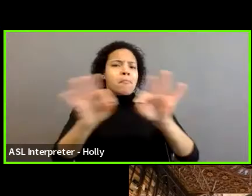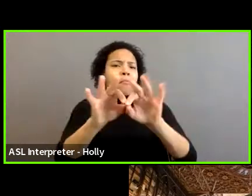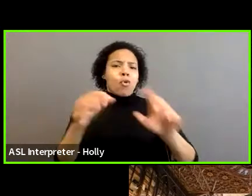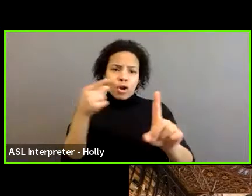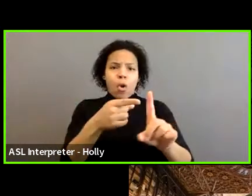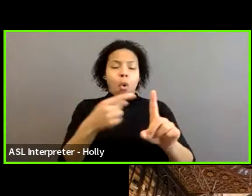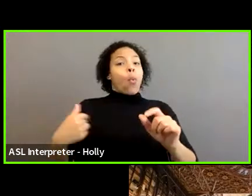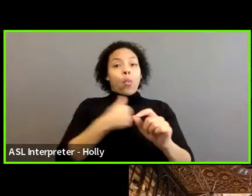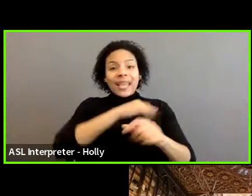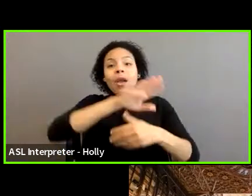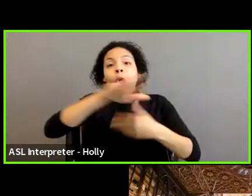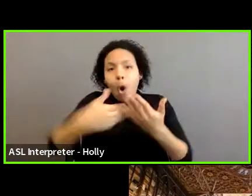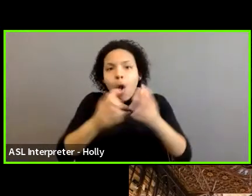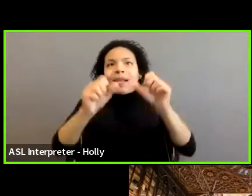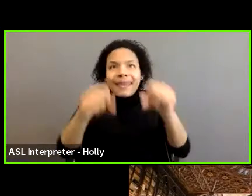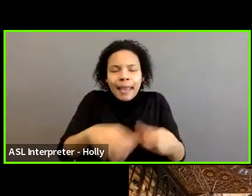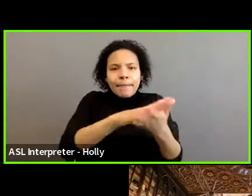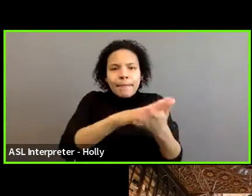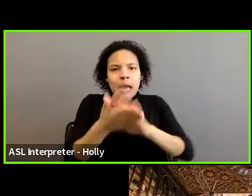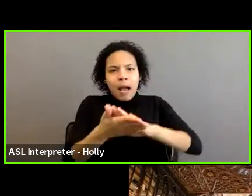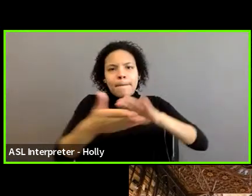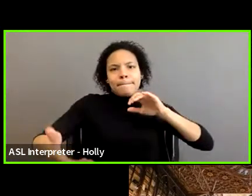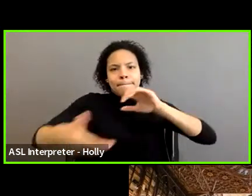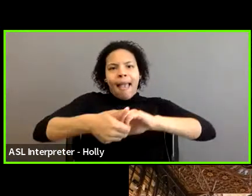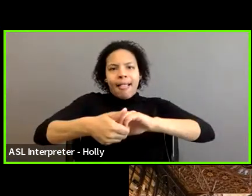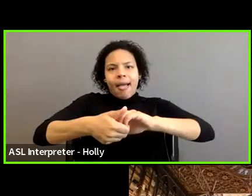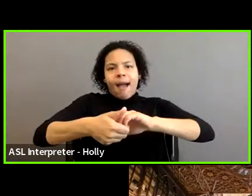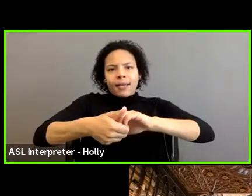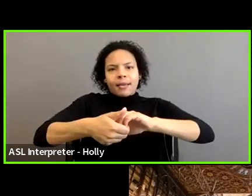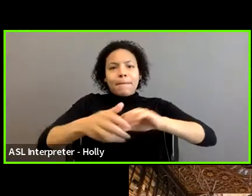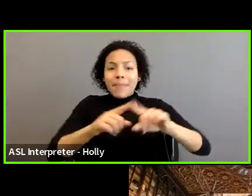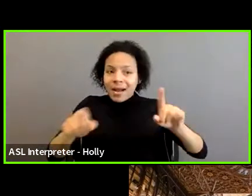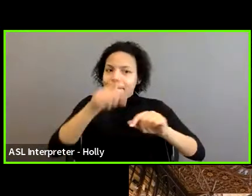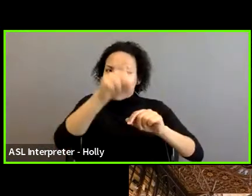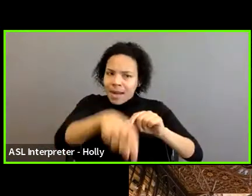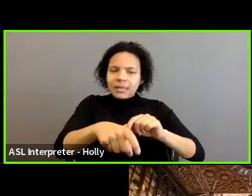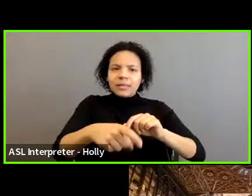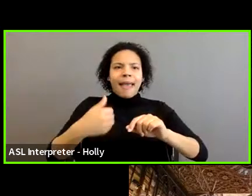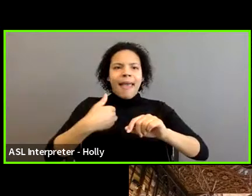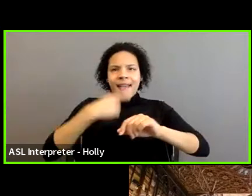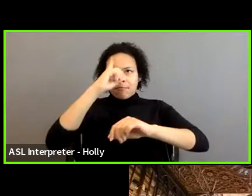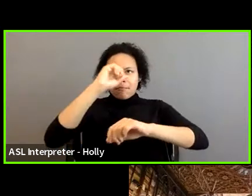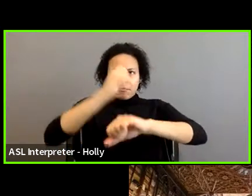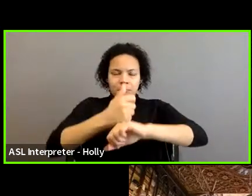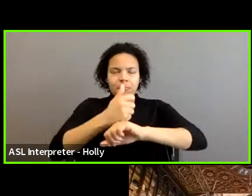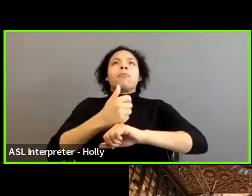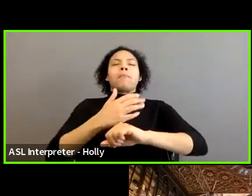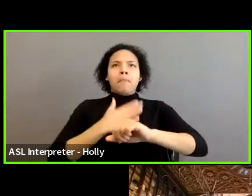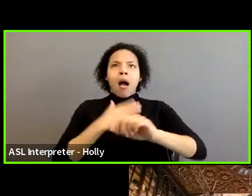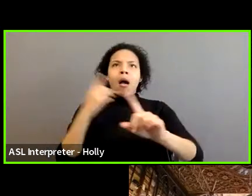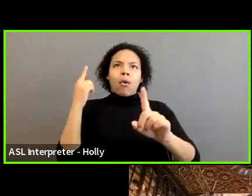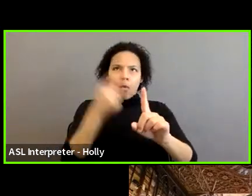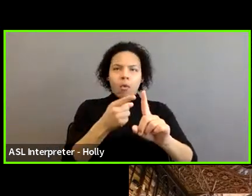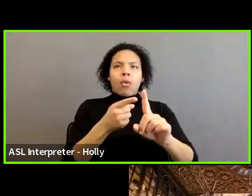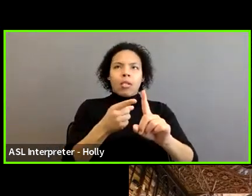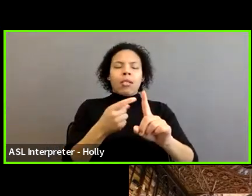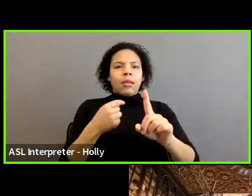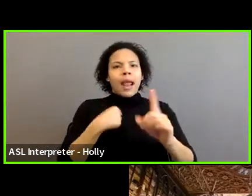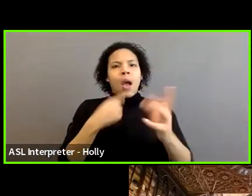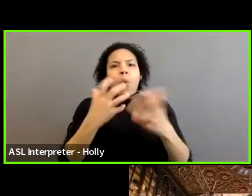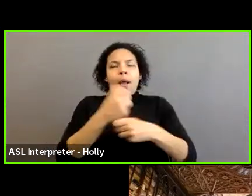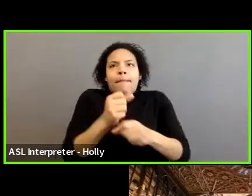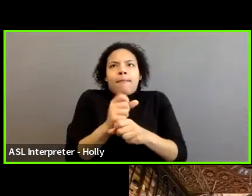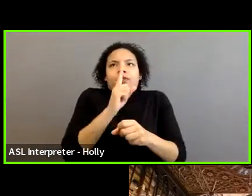ally. Intentionality is where we start. Intentionality is where we start, right? There is no finish, right? But we embrace,